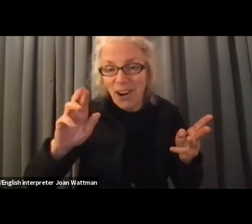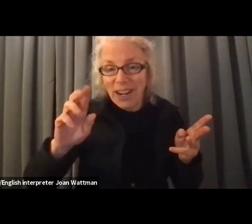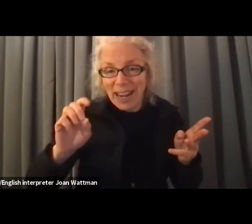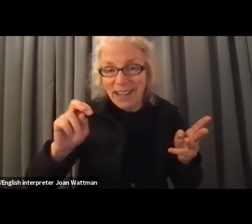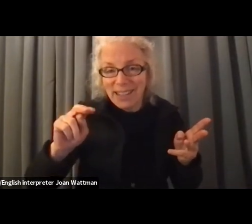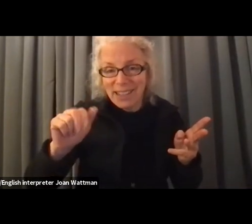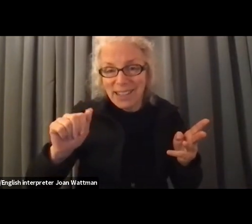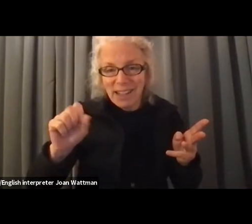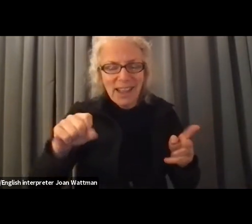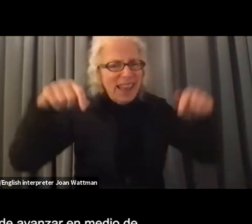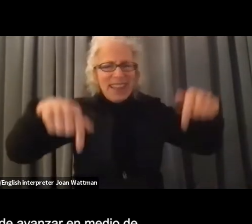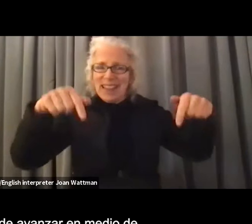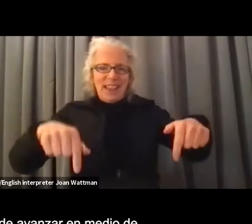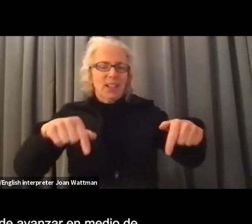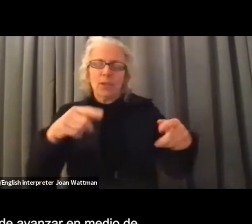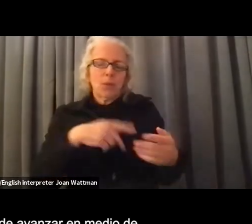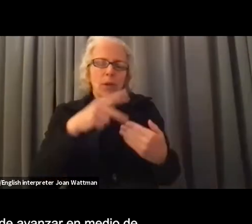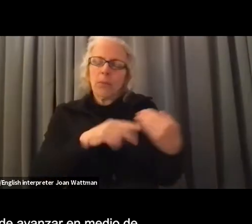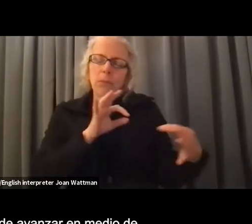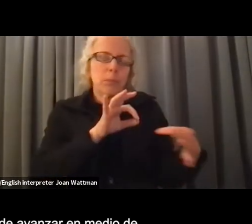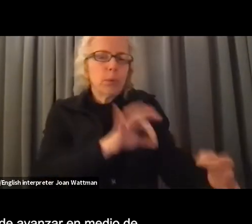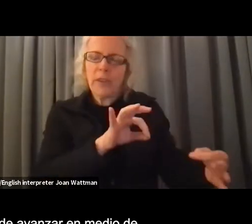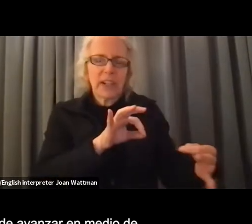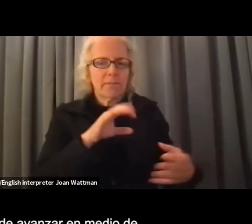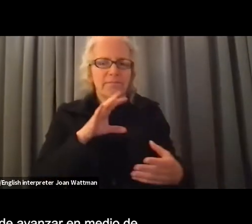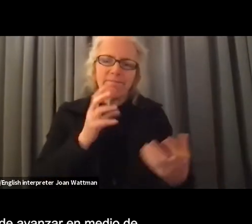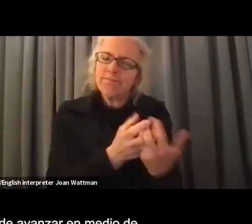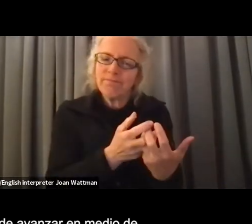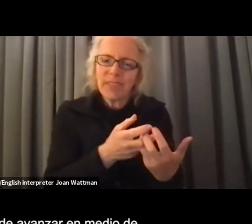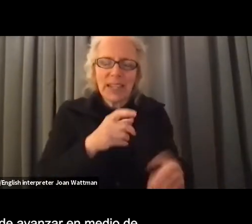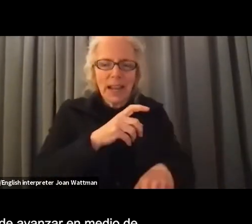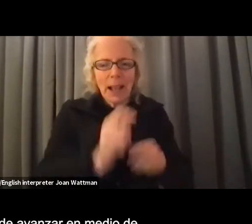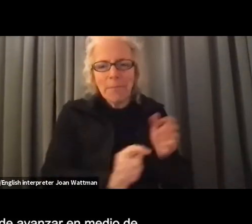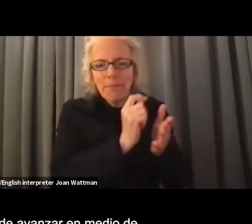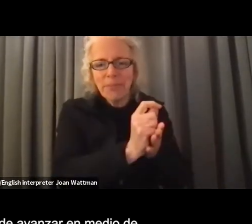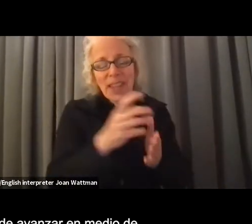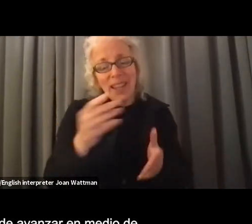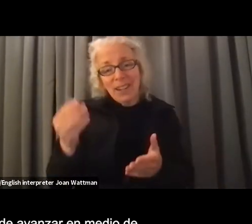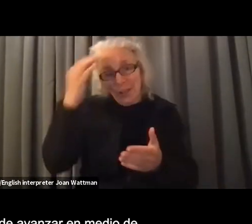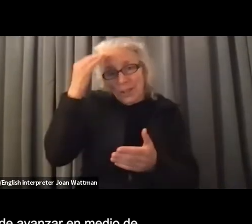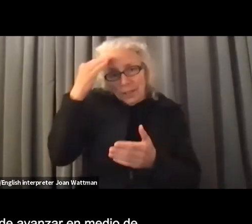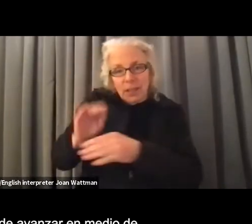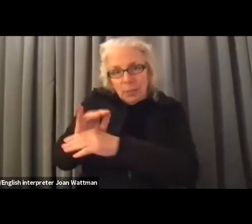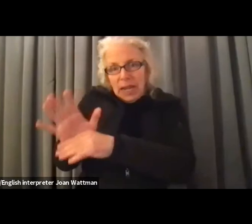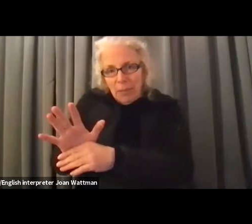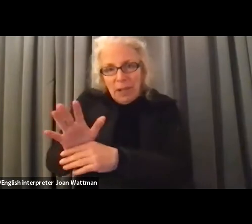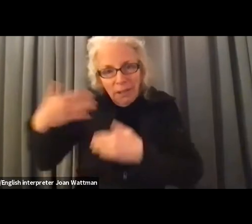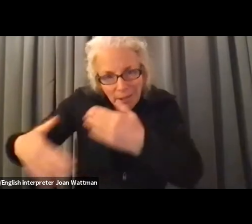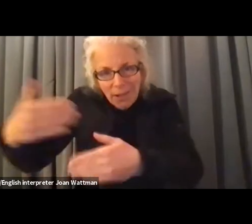integrating it into Engage, and for finding a way to move forward in the midst of an ongoing international